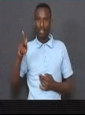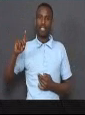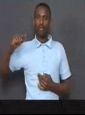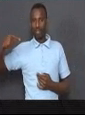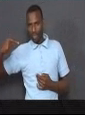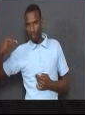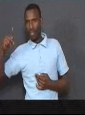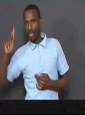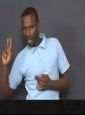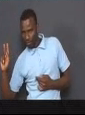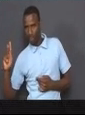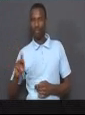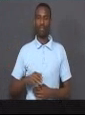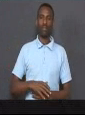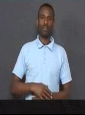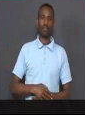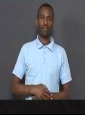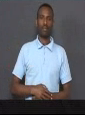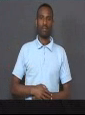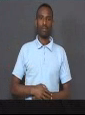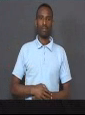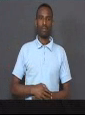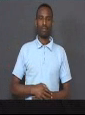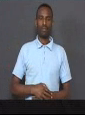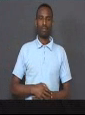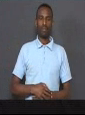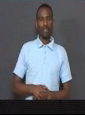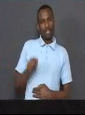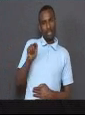2,200 joules per kilogram Kelvin.